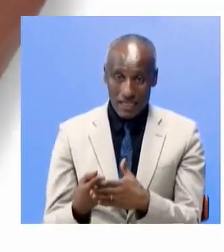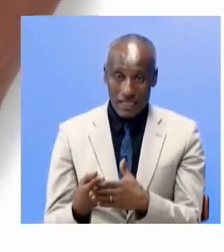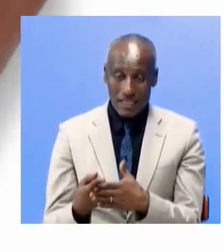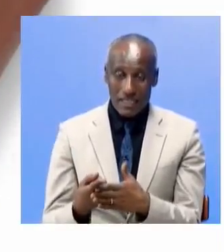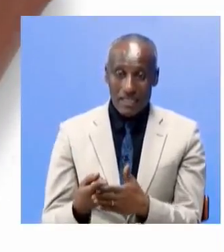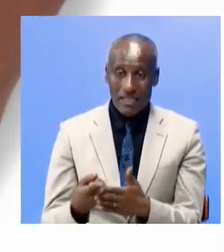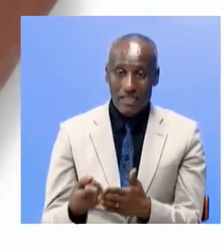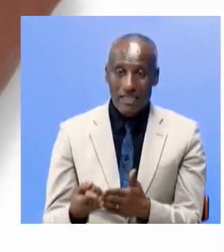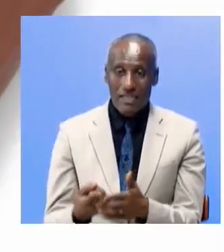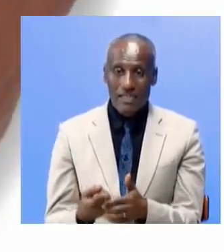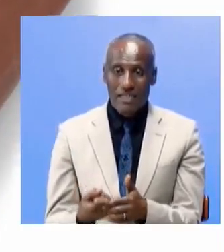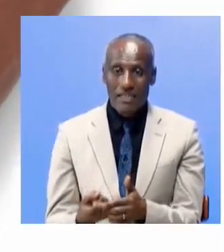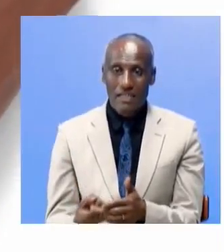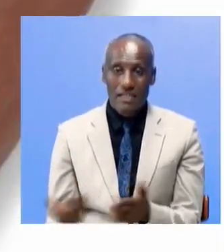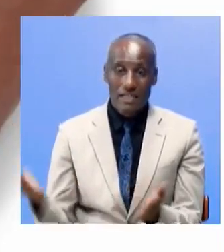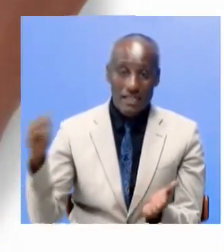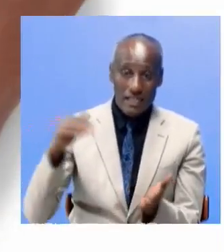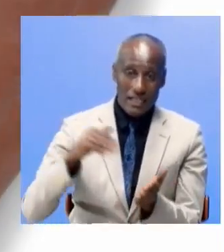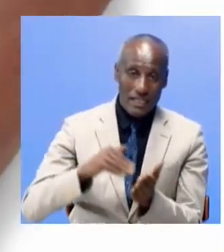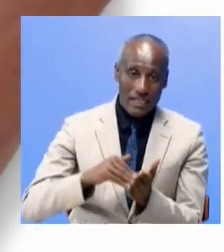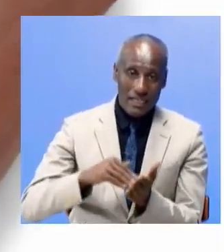rewrite it.